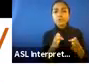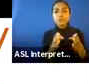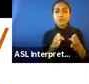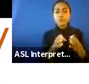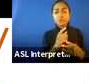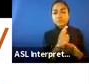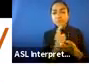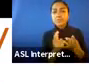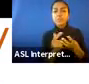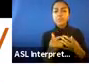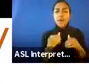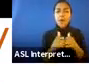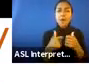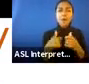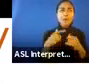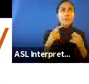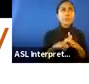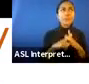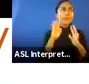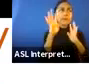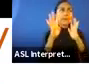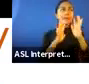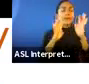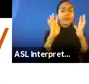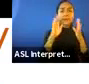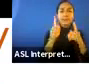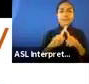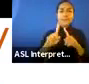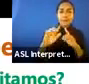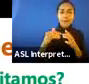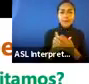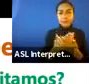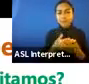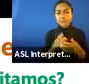imagine those kinds of interventions. Desi?